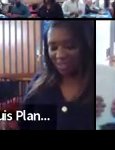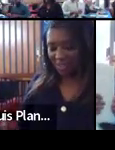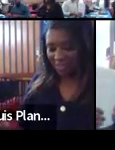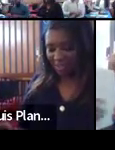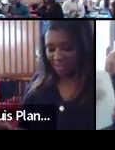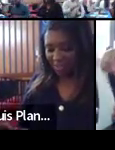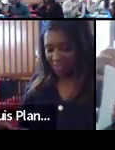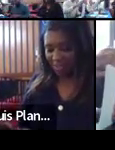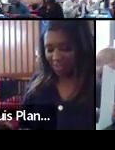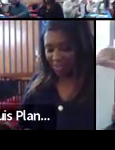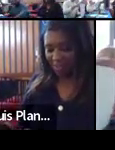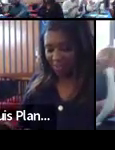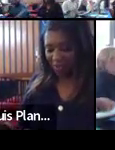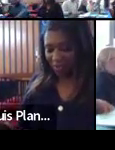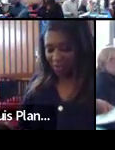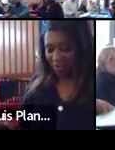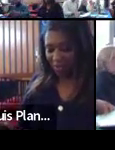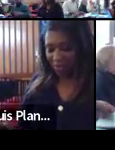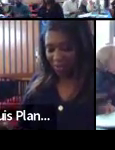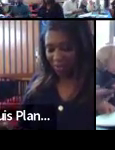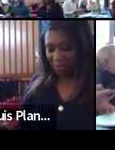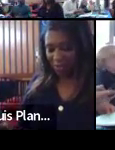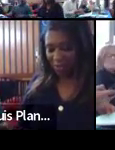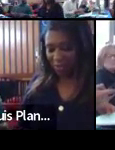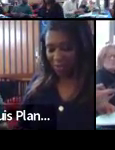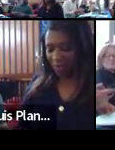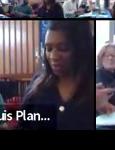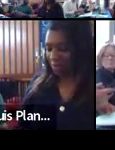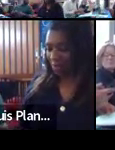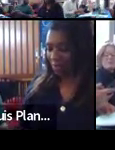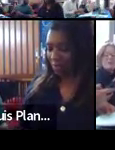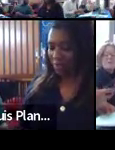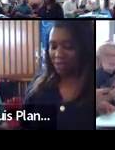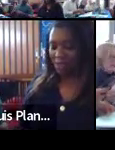Pocket.